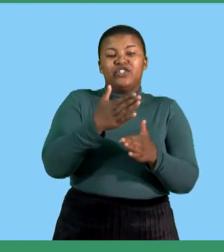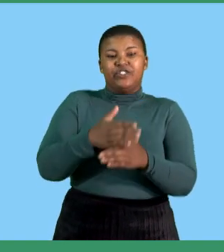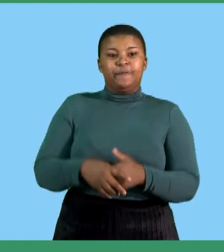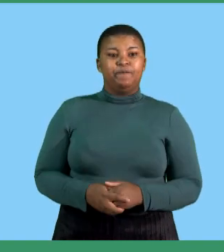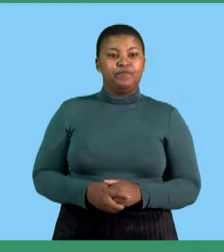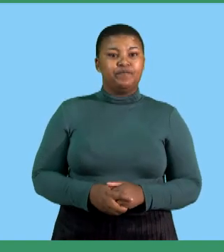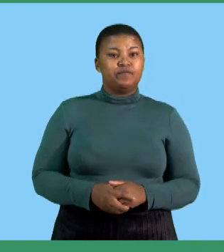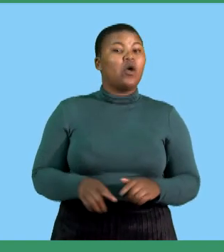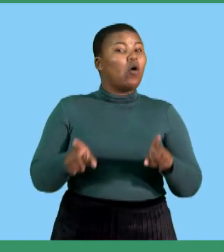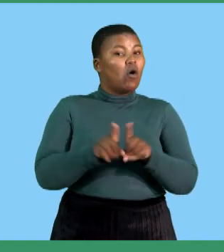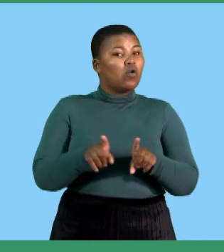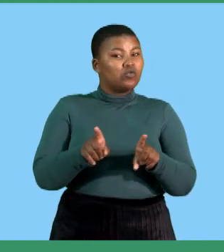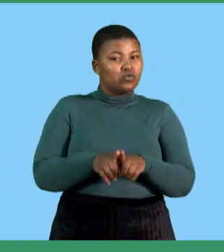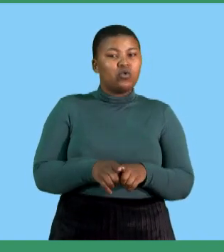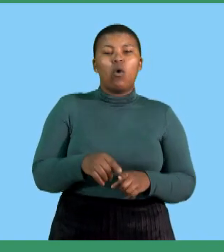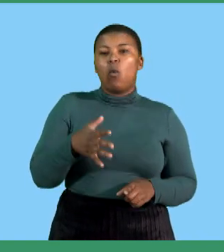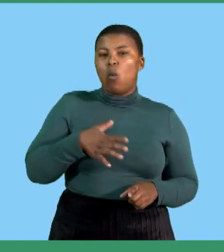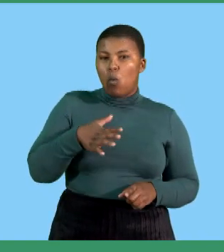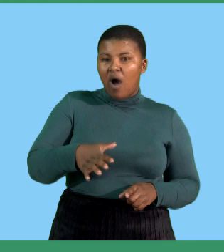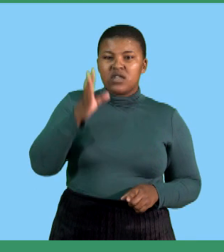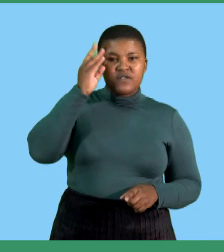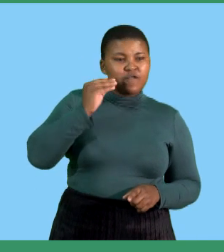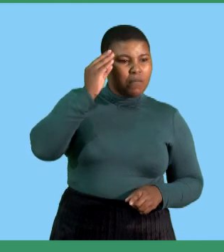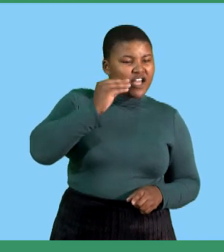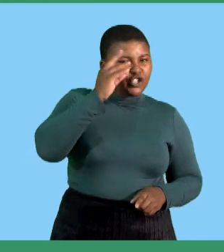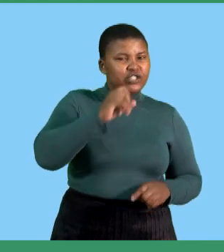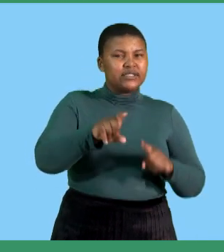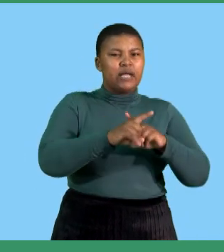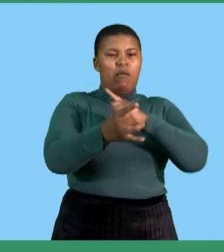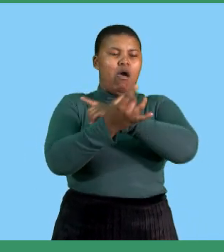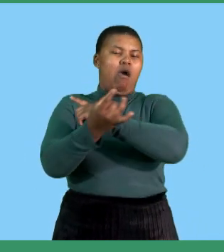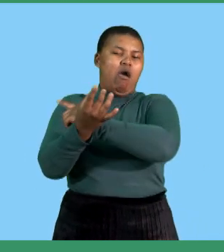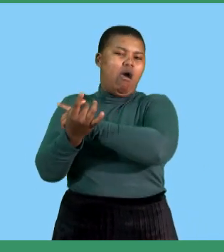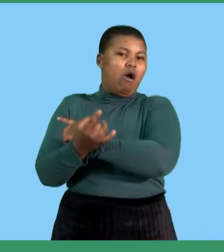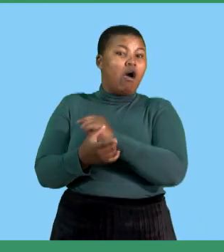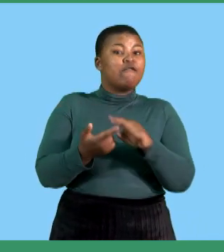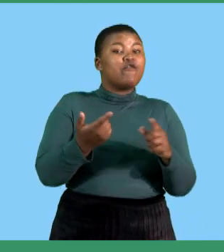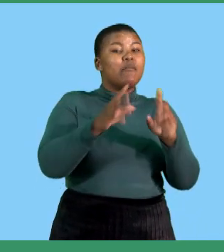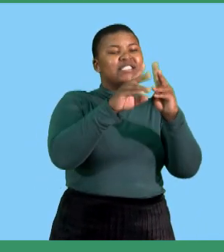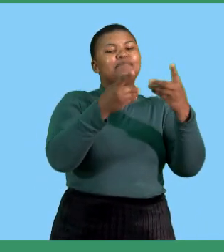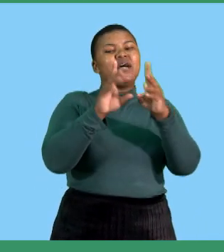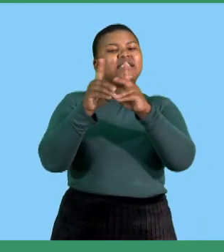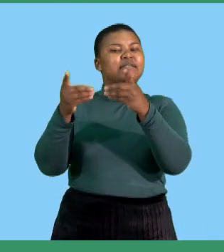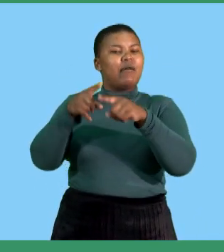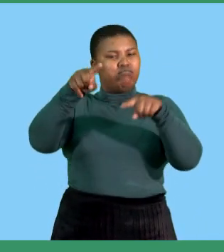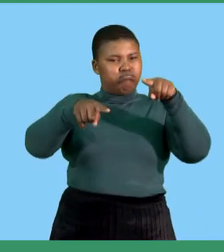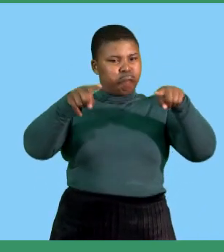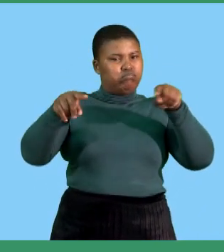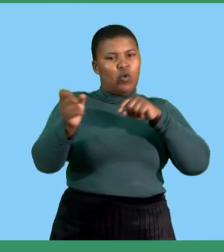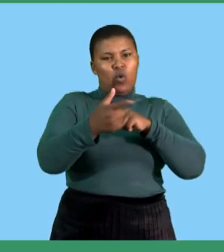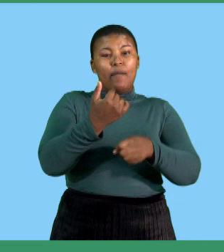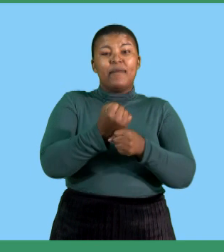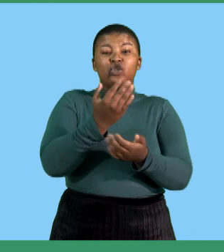it also constantly seeks information and advice from all of the